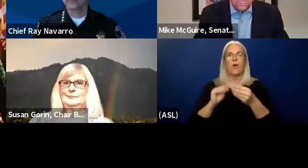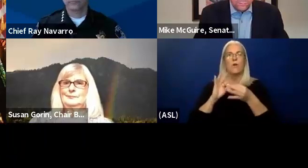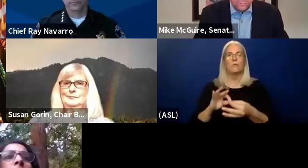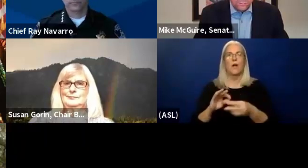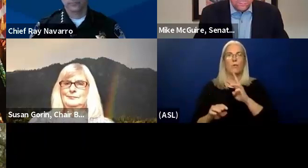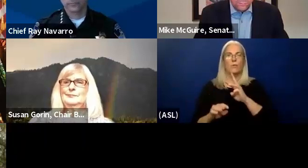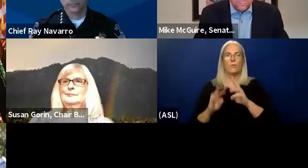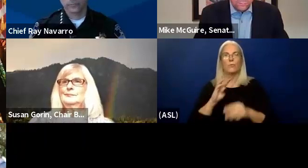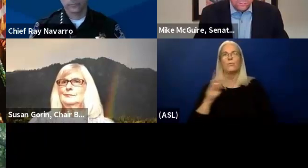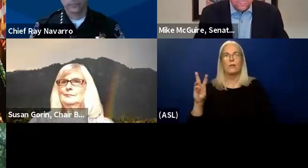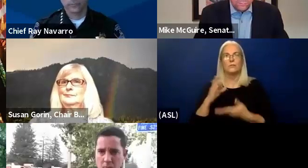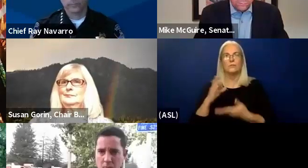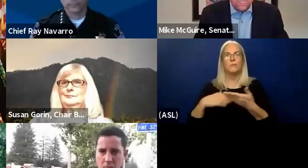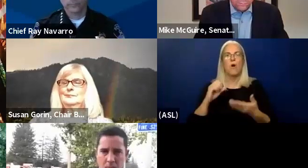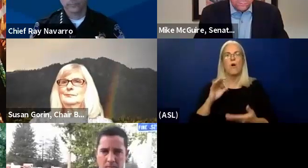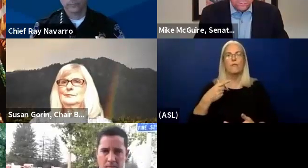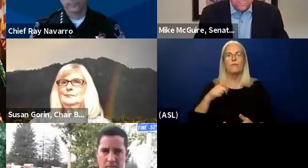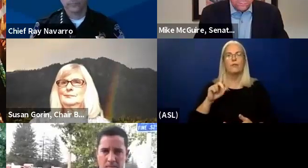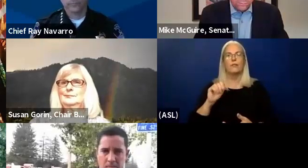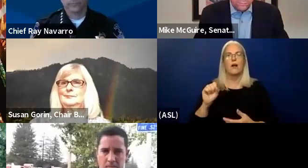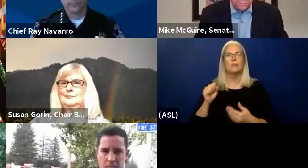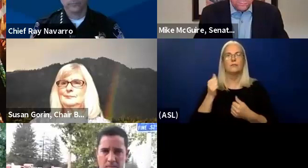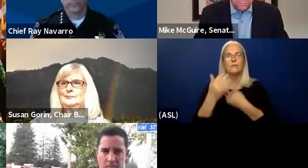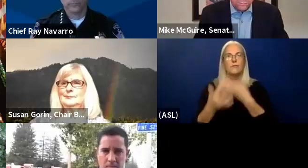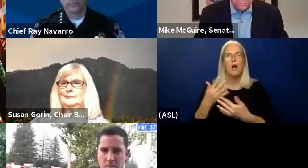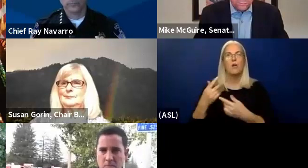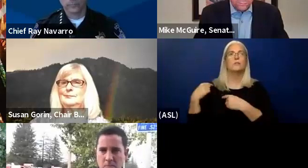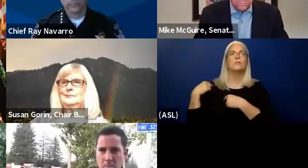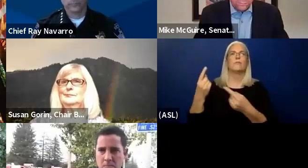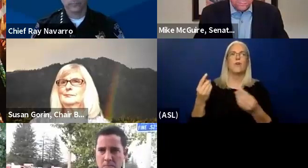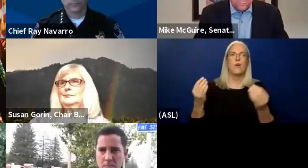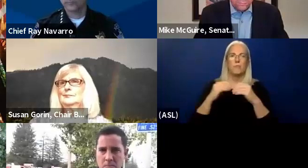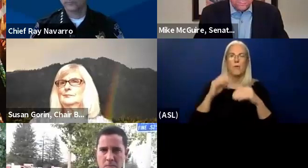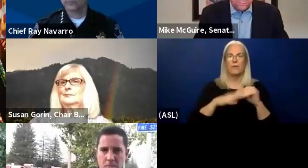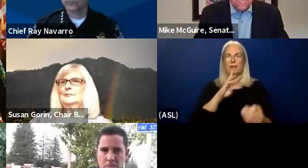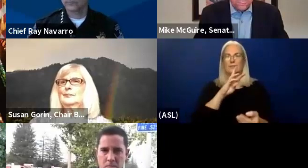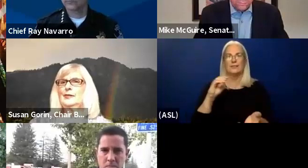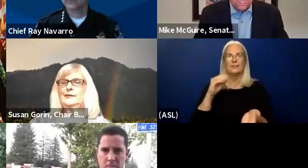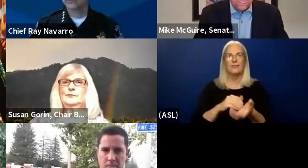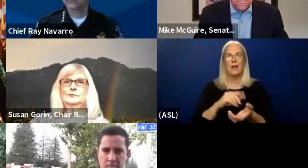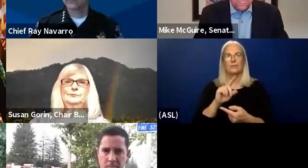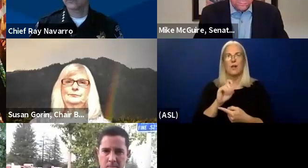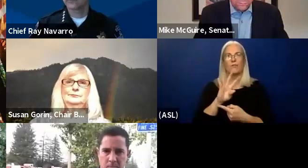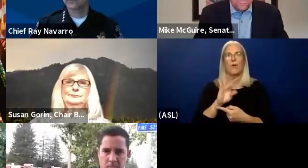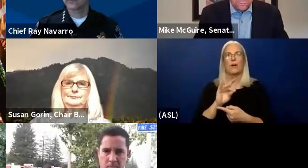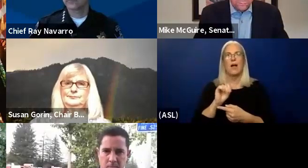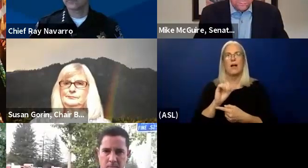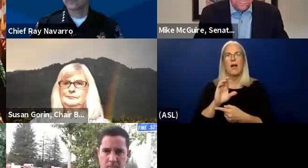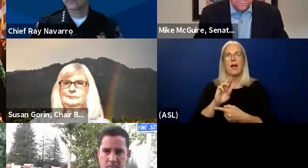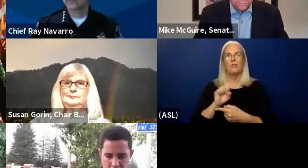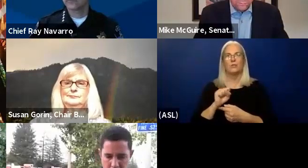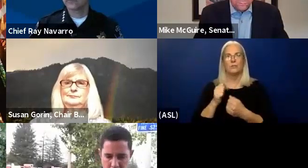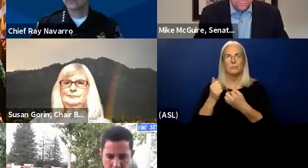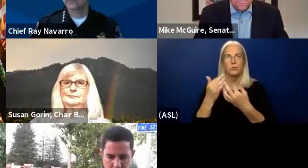far has consumed more than 60,000 acres across Sonoma and Napa counties. Entering this, the fifth day of this